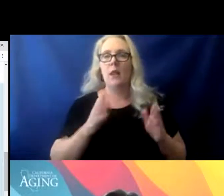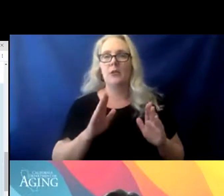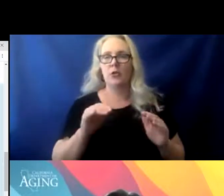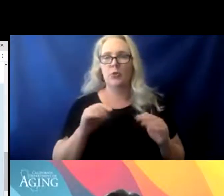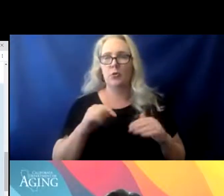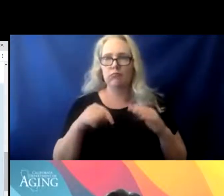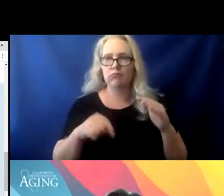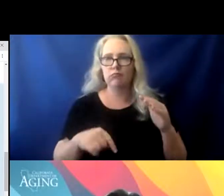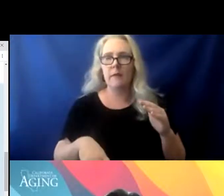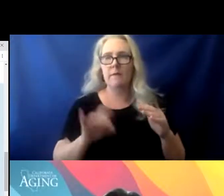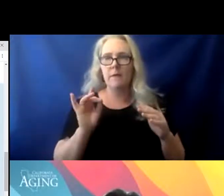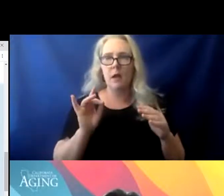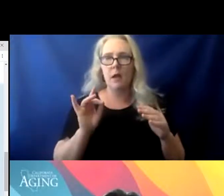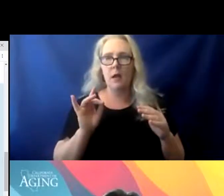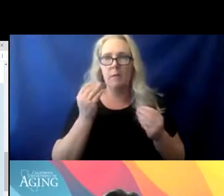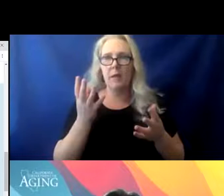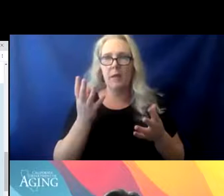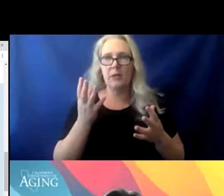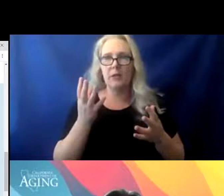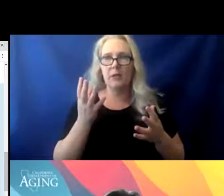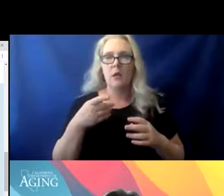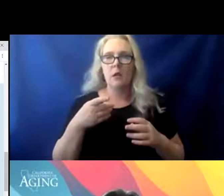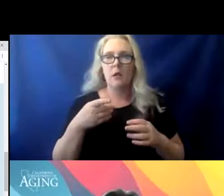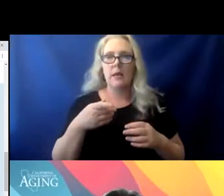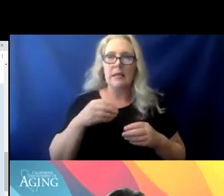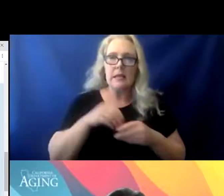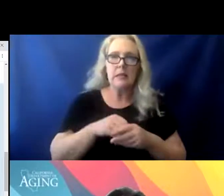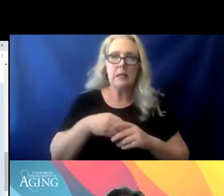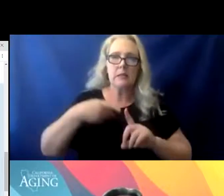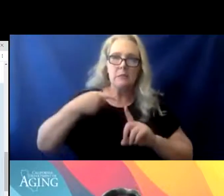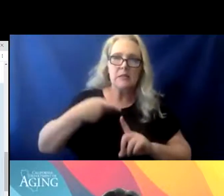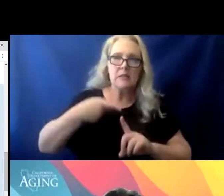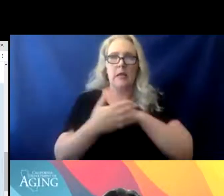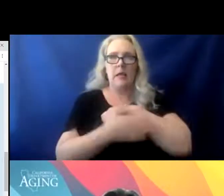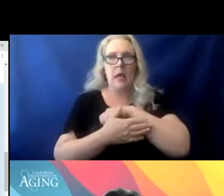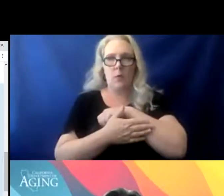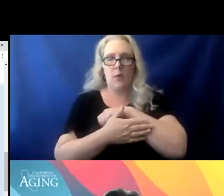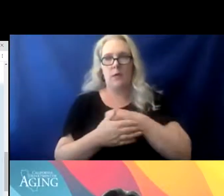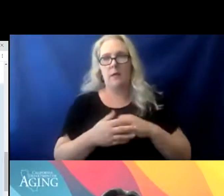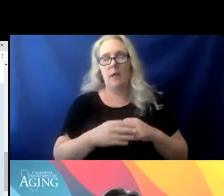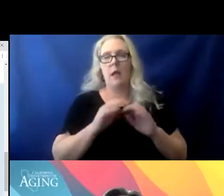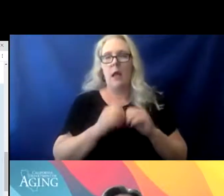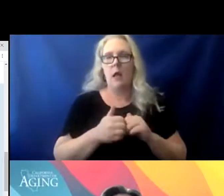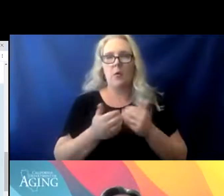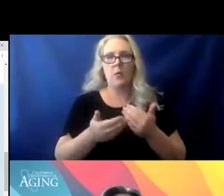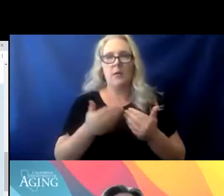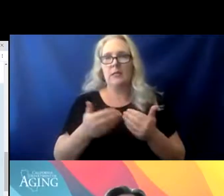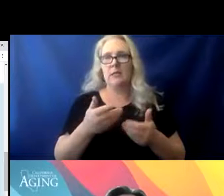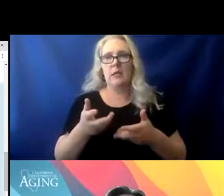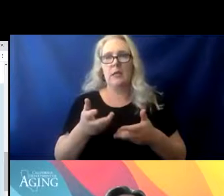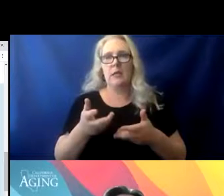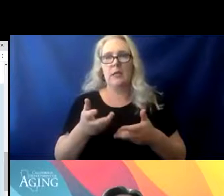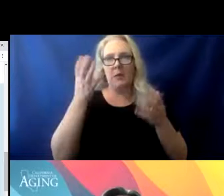that snapshot into various demographics in a specific county. So it's an easy way for you to quickly access data about the